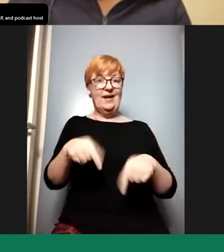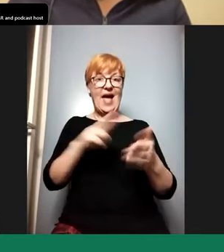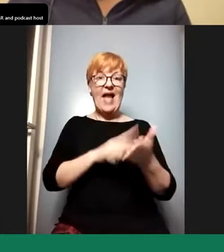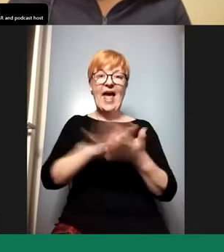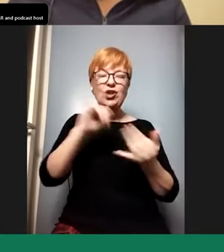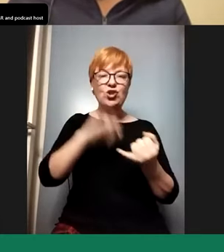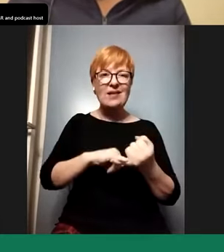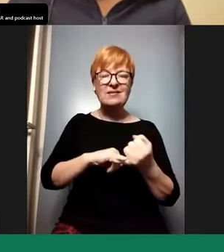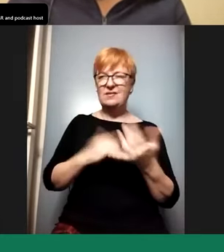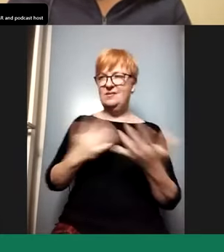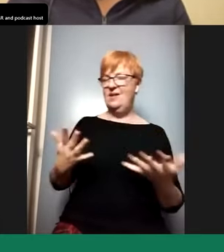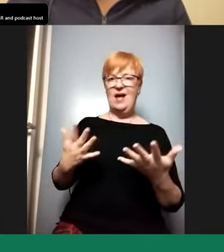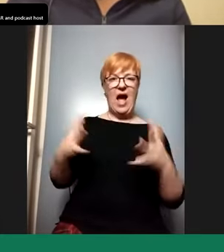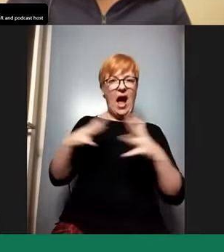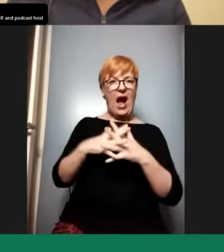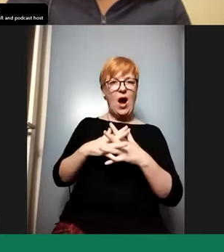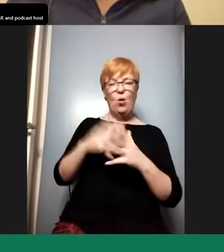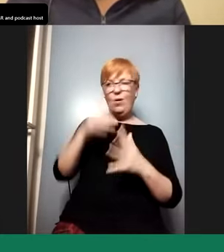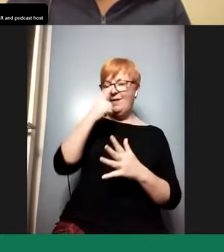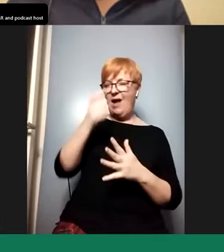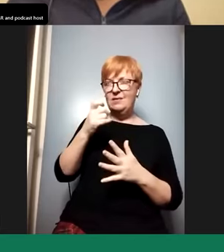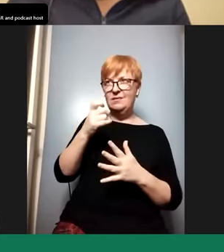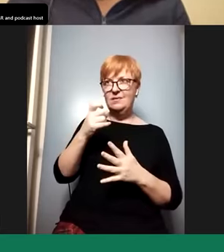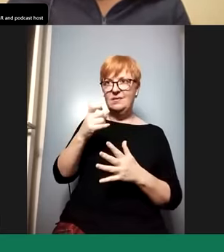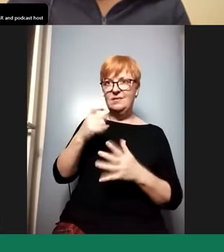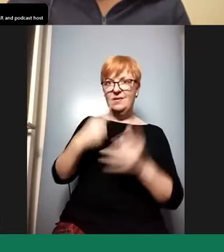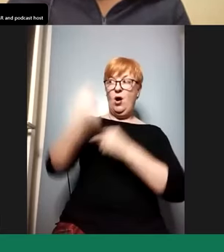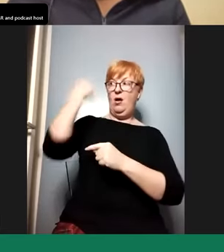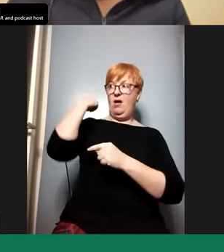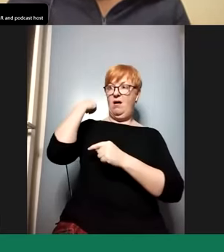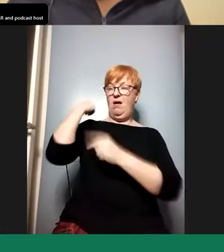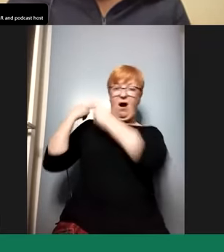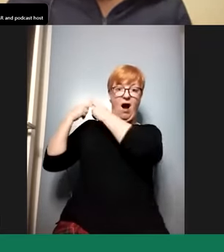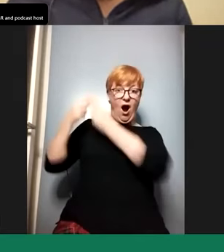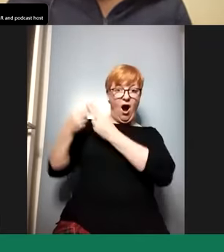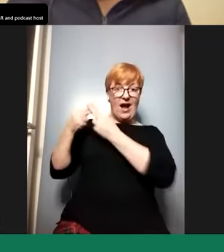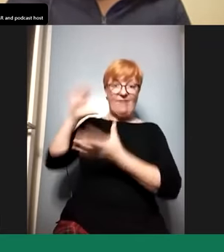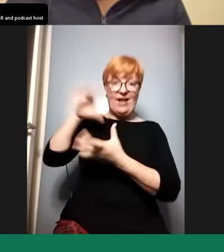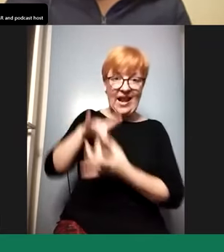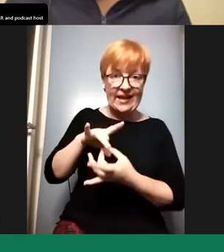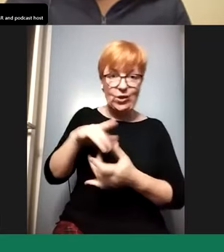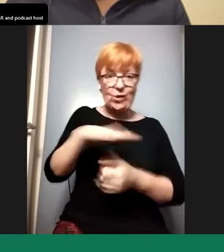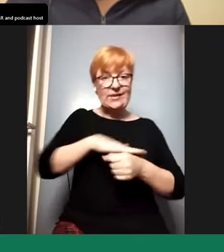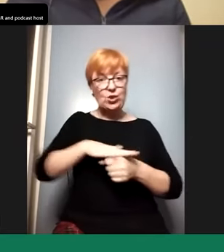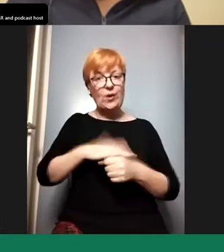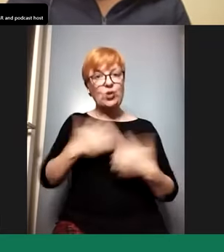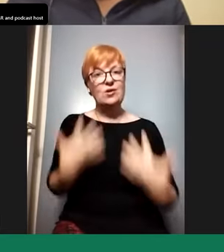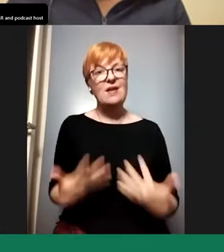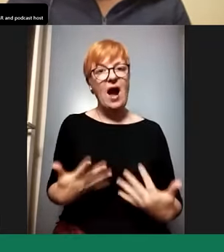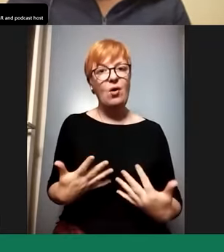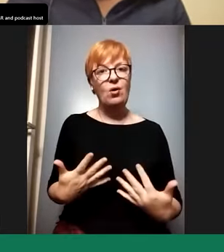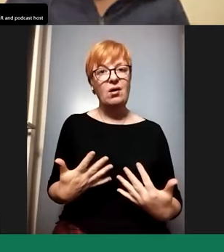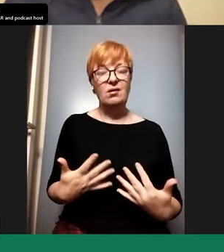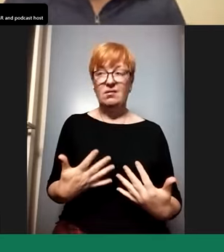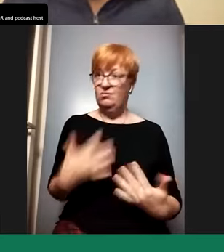Like, how do we can relate those archives to our situation now, and to some of the things that we're struggling with, which are